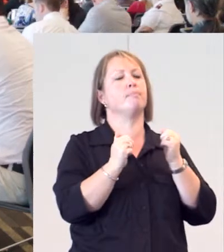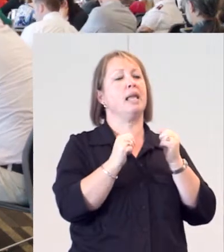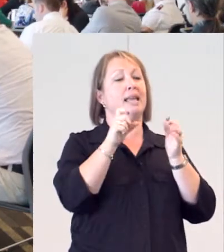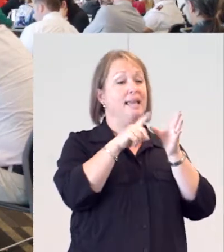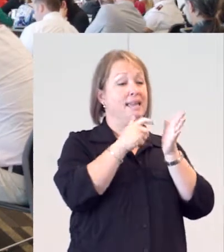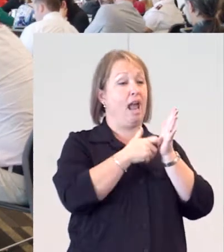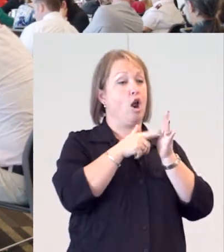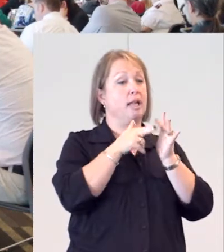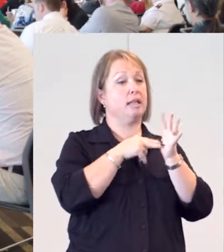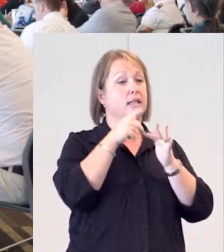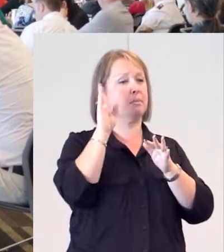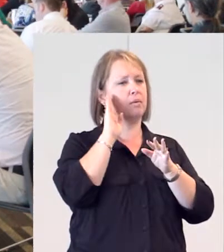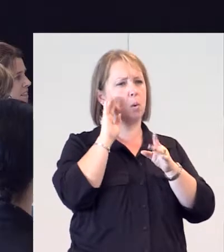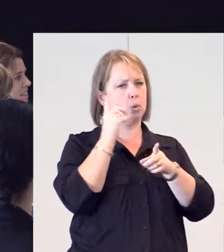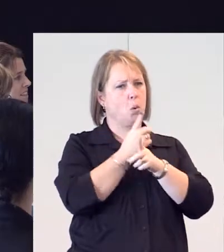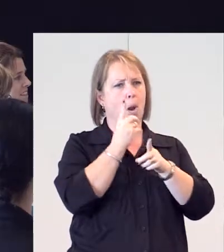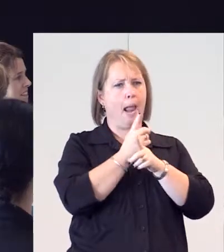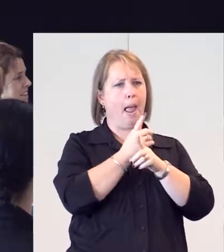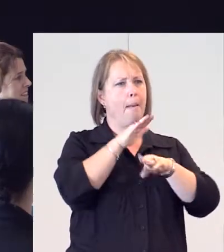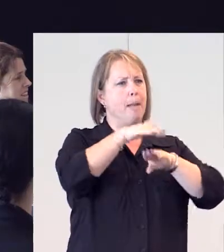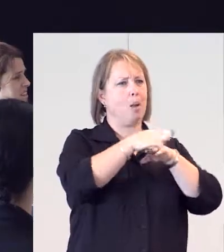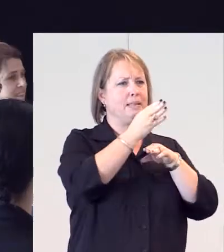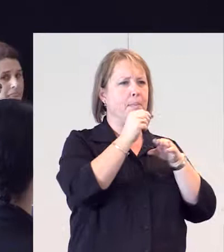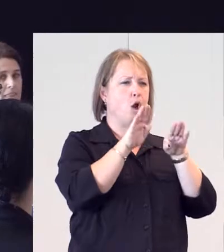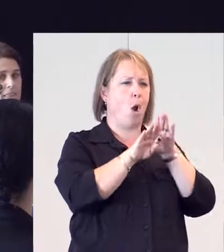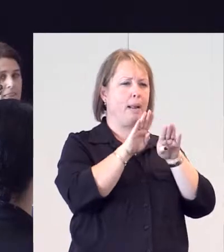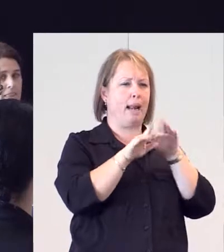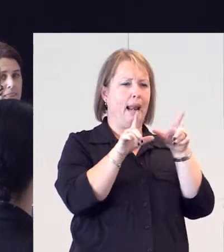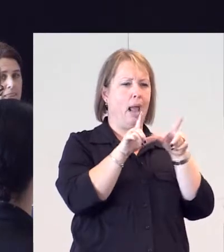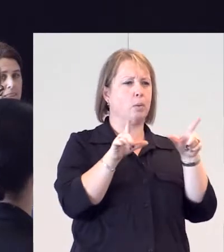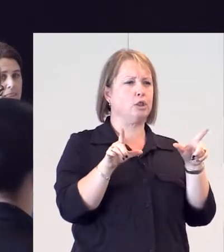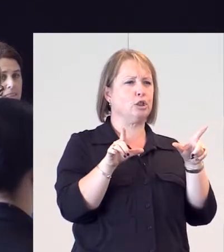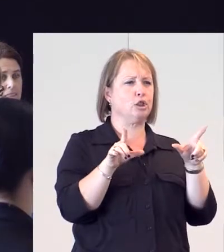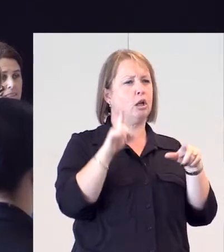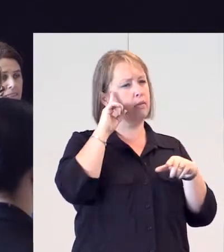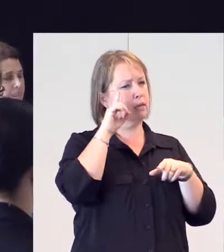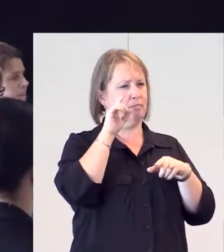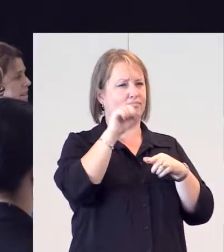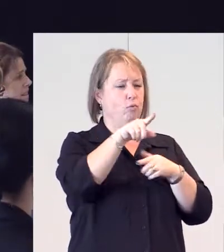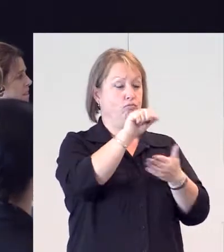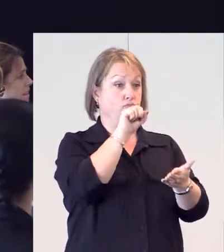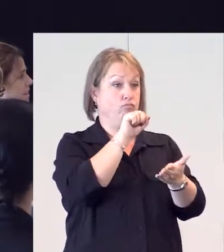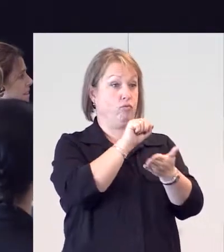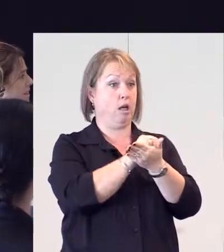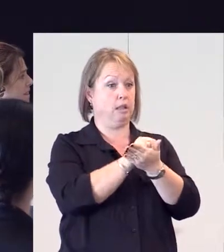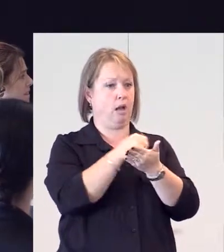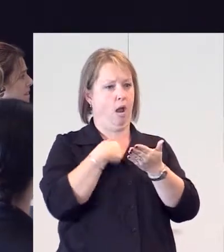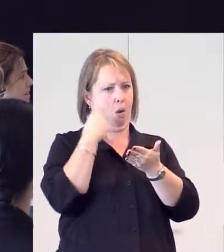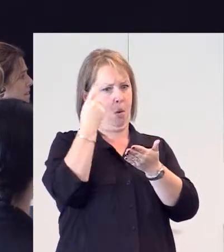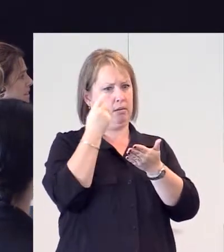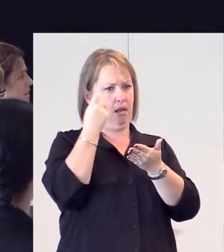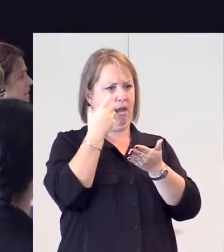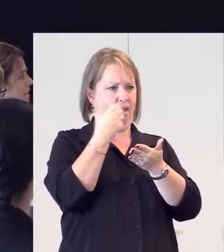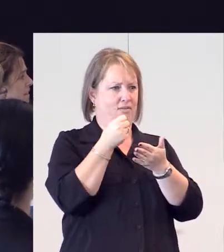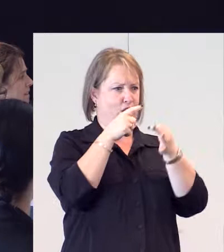Carolyn was talking here about some of that common language, and I think you're right. You know, I wonder whether if we were doing surveys, if you